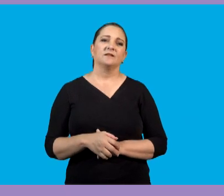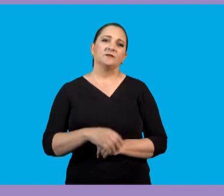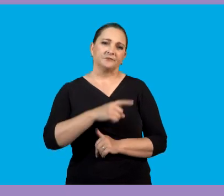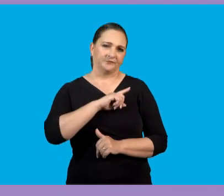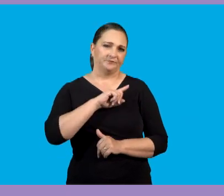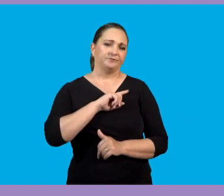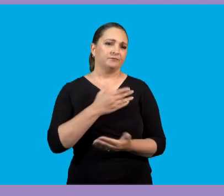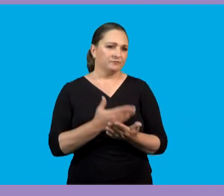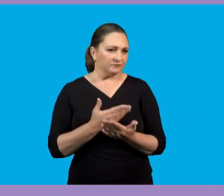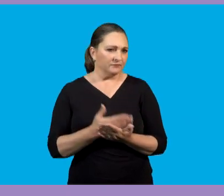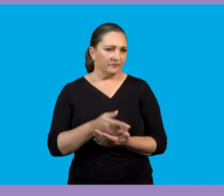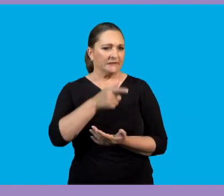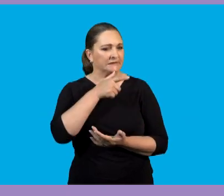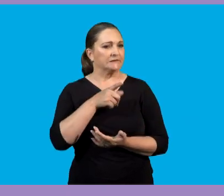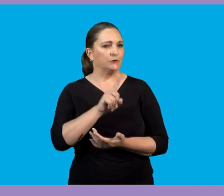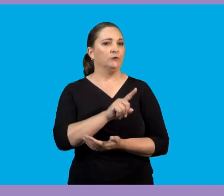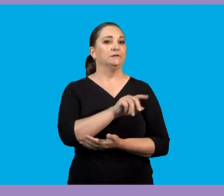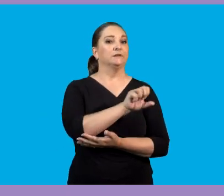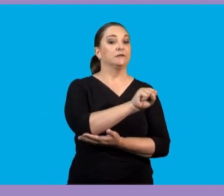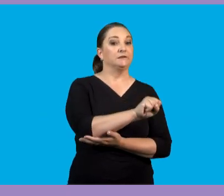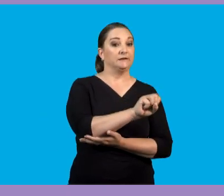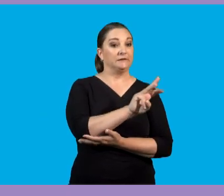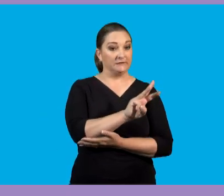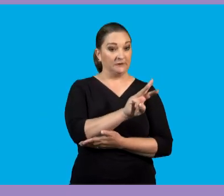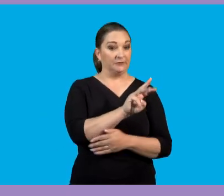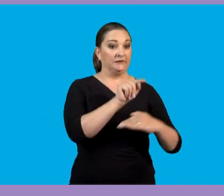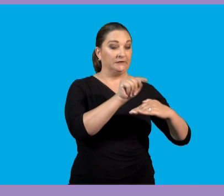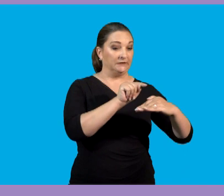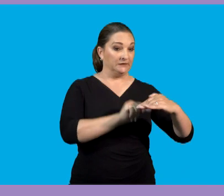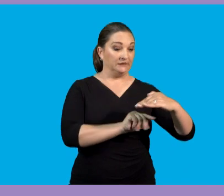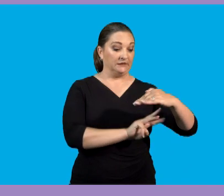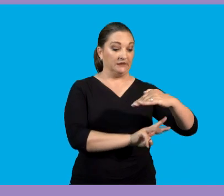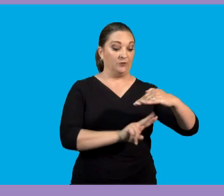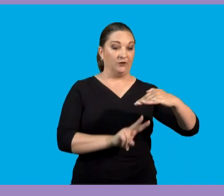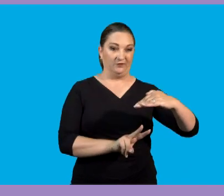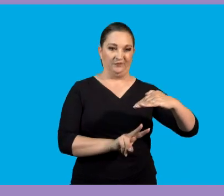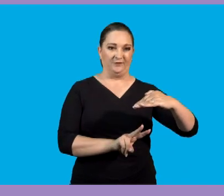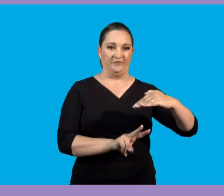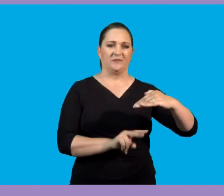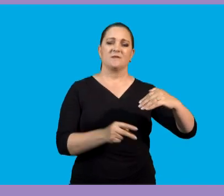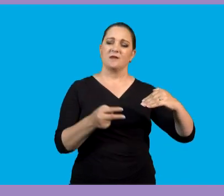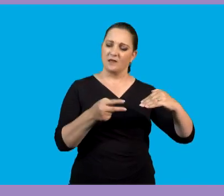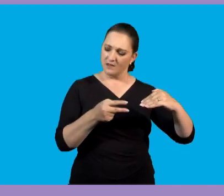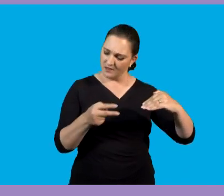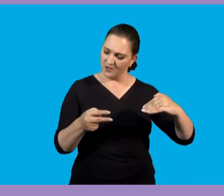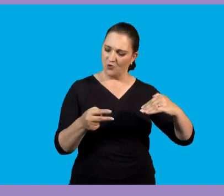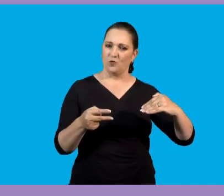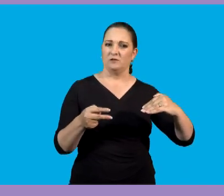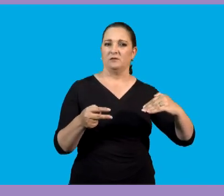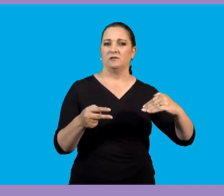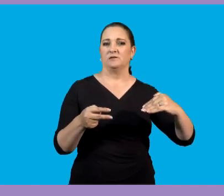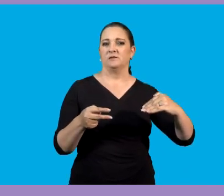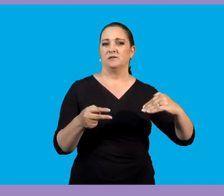means that we can go say that SW divided by WV will be equals to